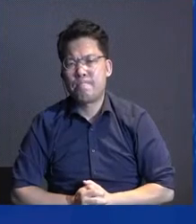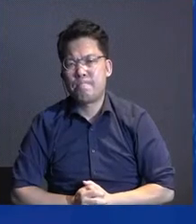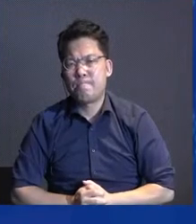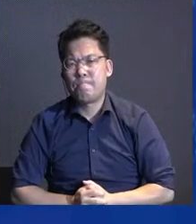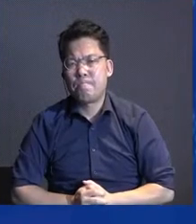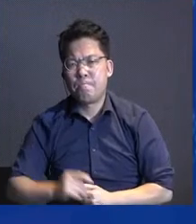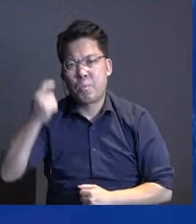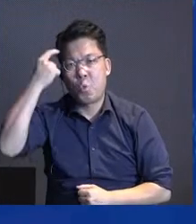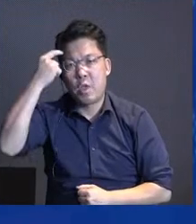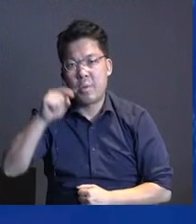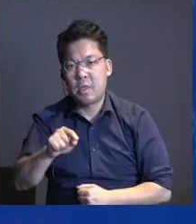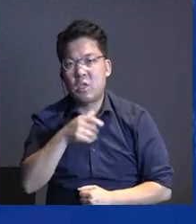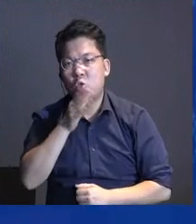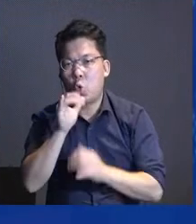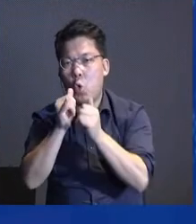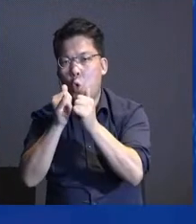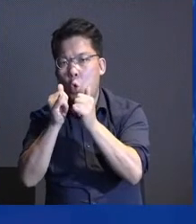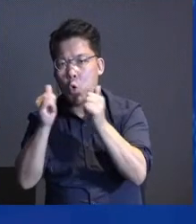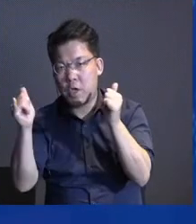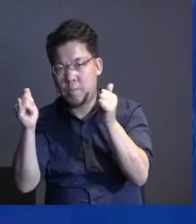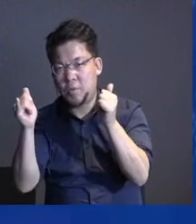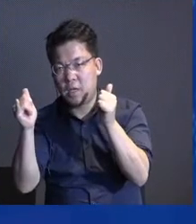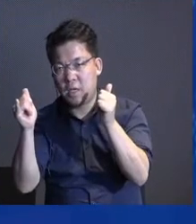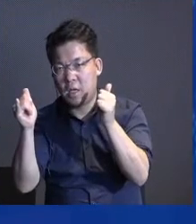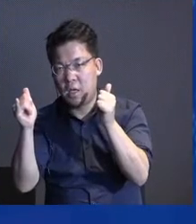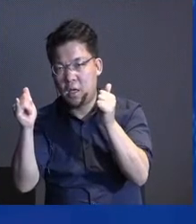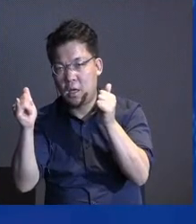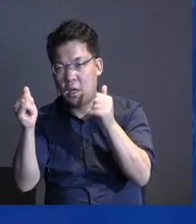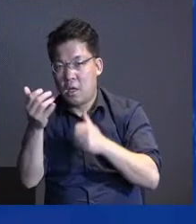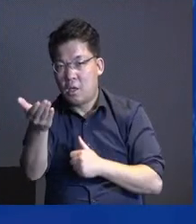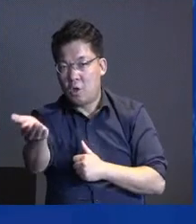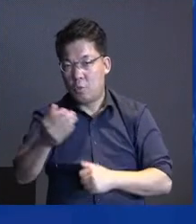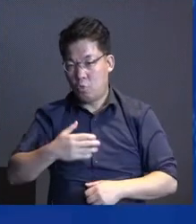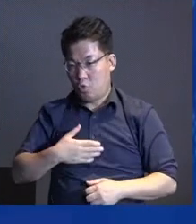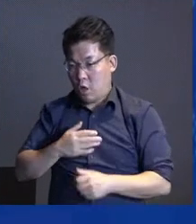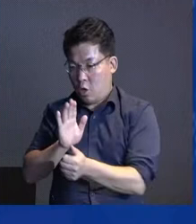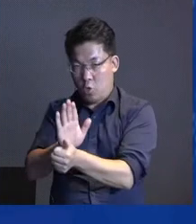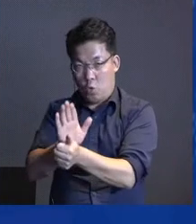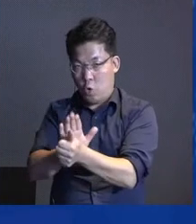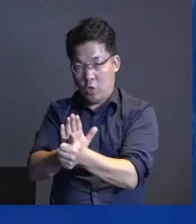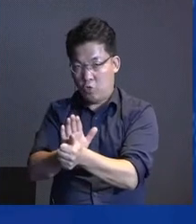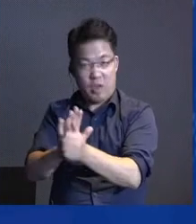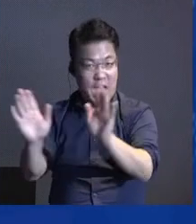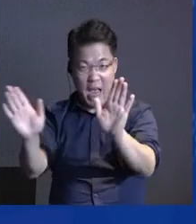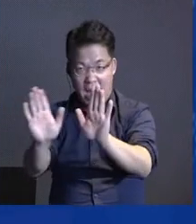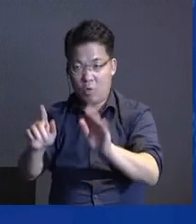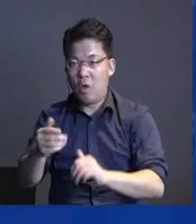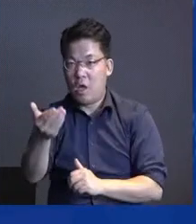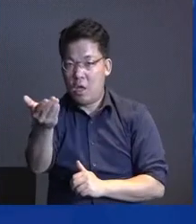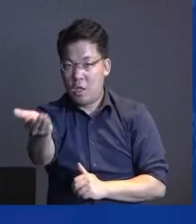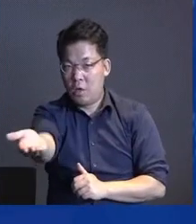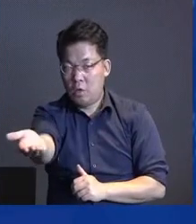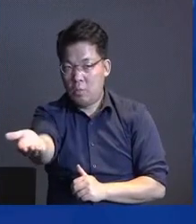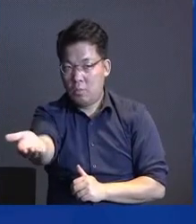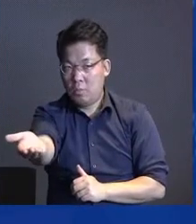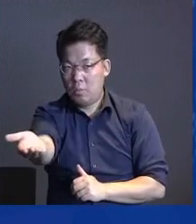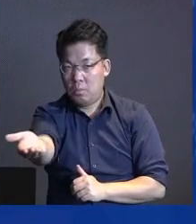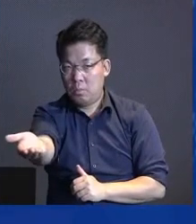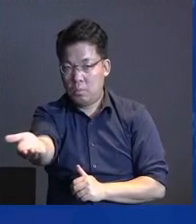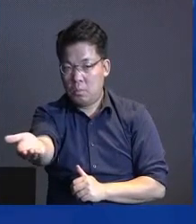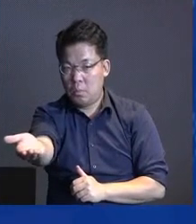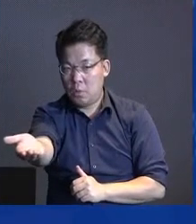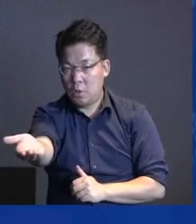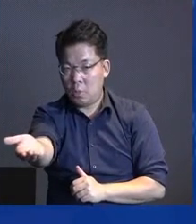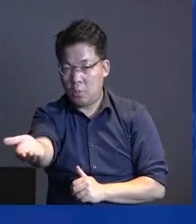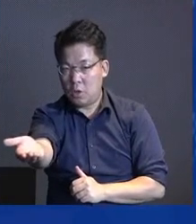concept, AG Helps, because many of them say, I'm the one who need help, not